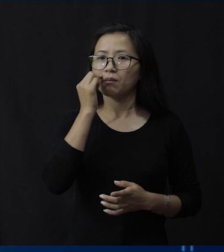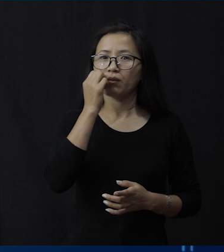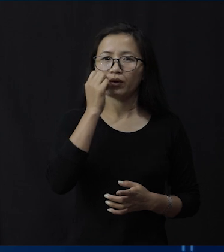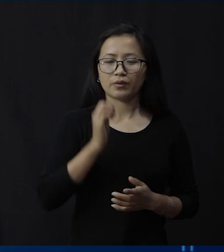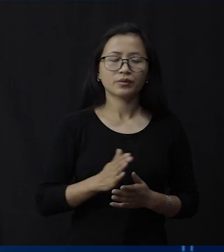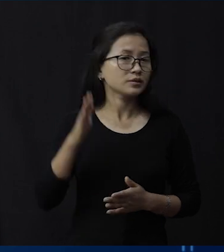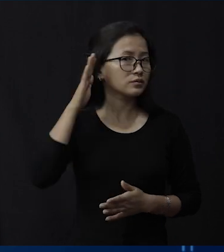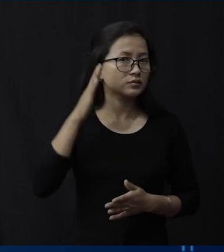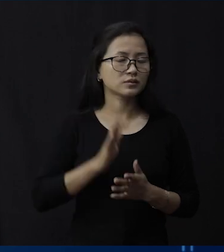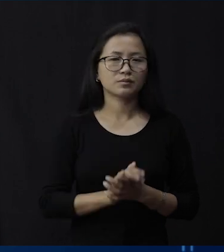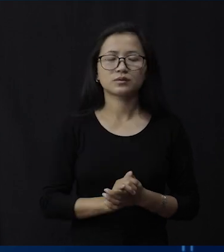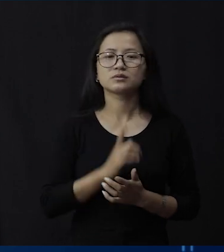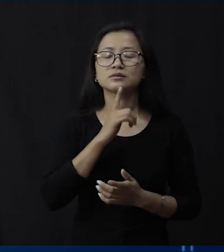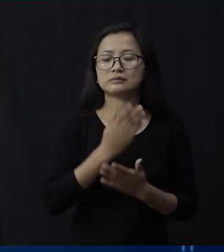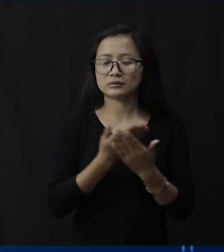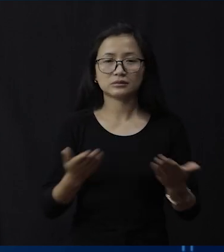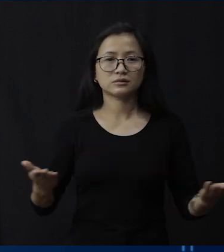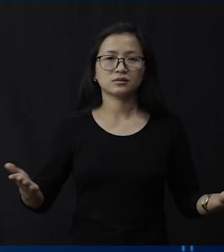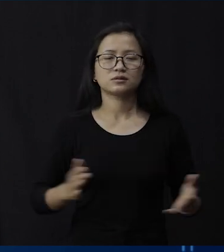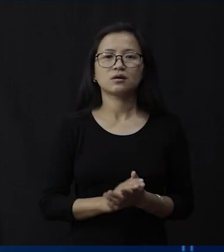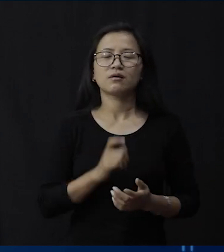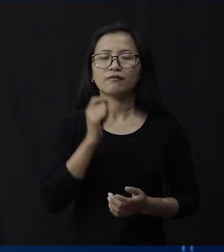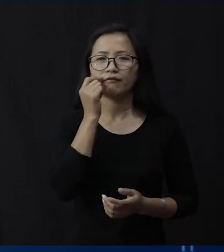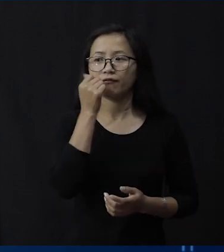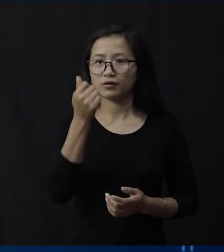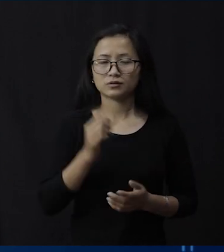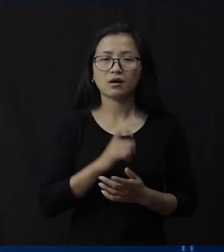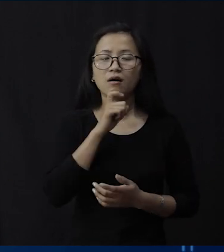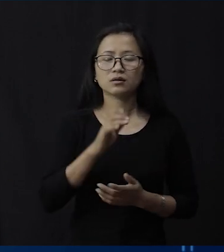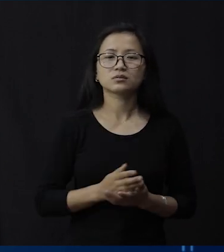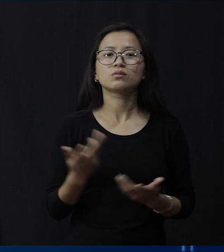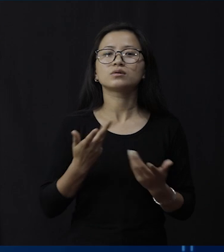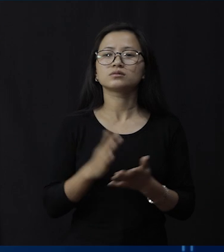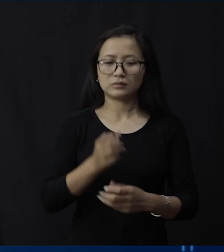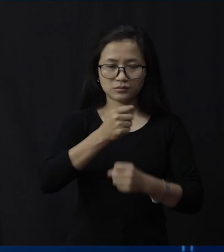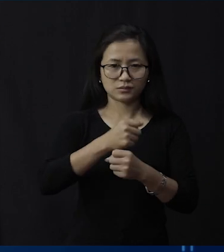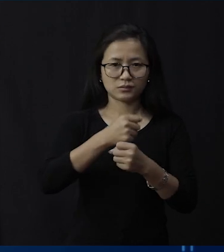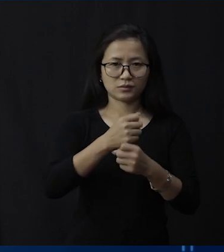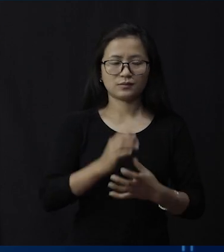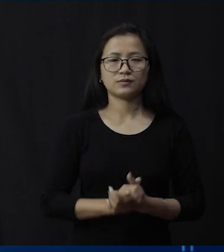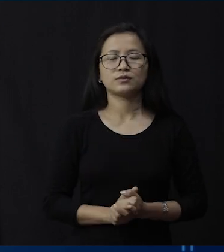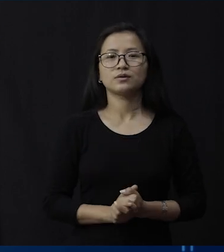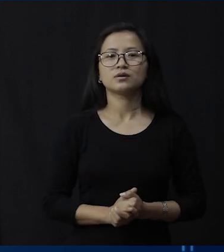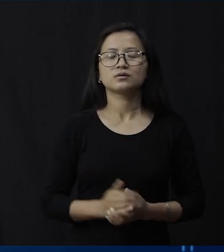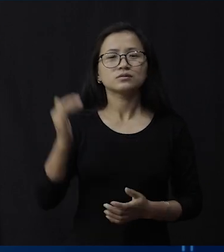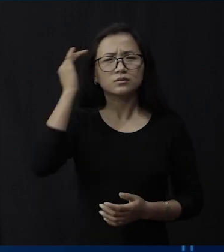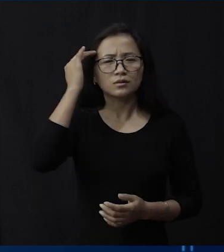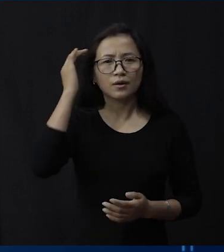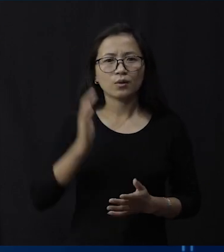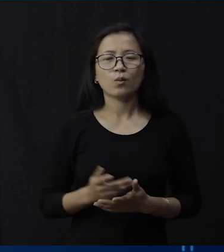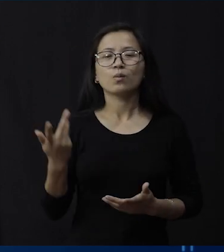he heard about this thing, his father asked him, okay, do you know what is a government? And do you even know what